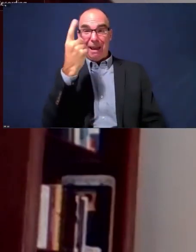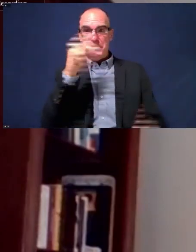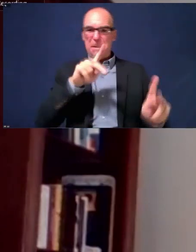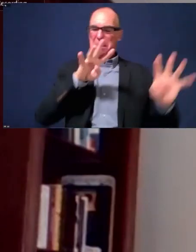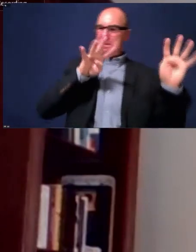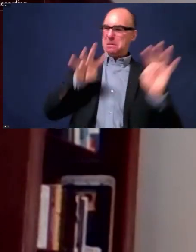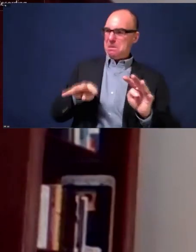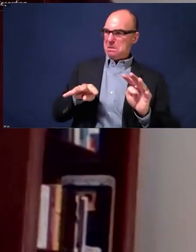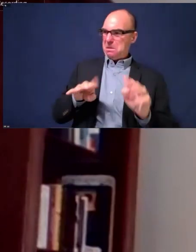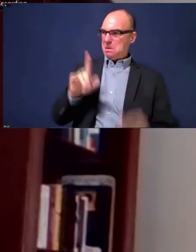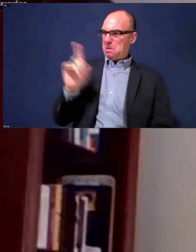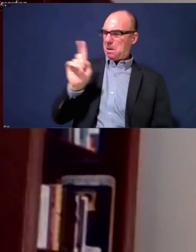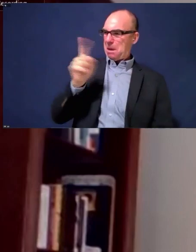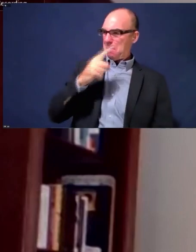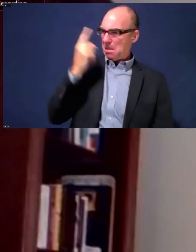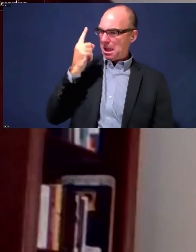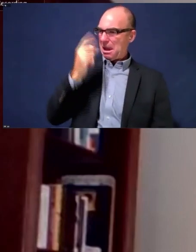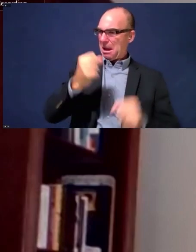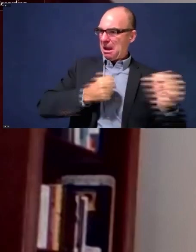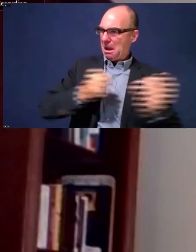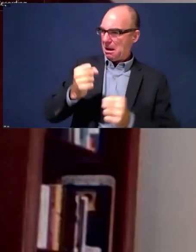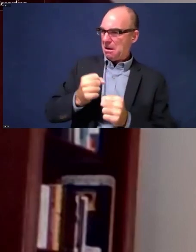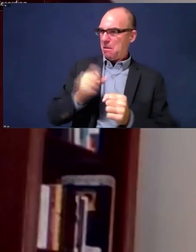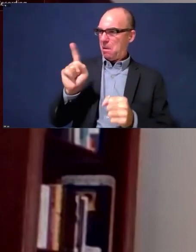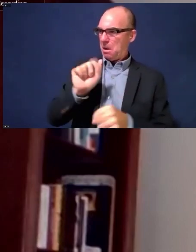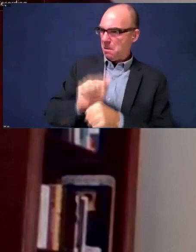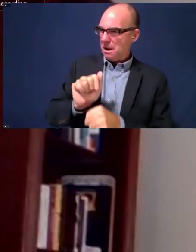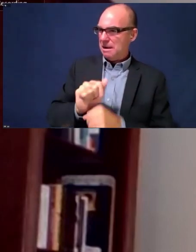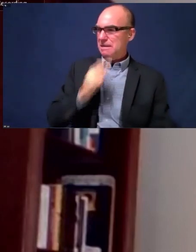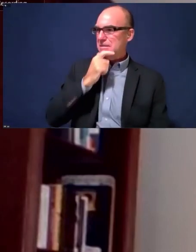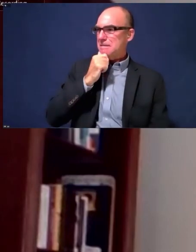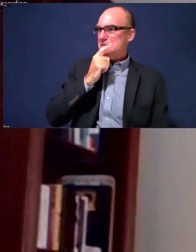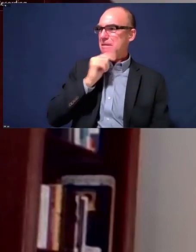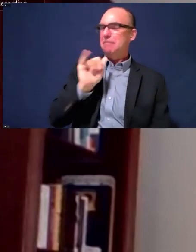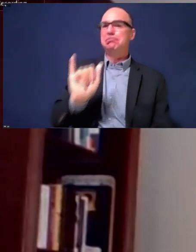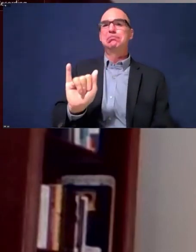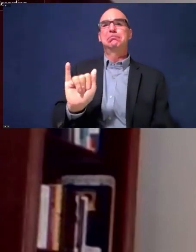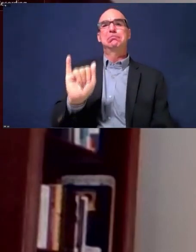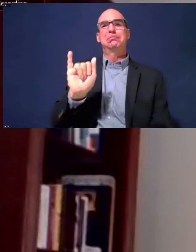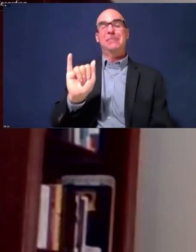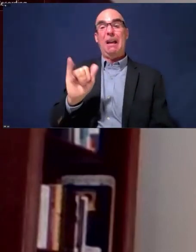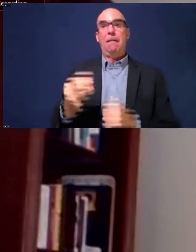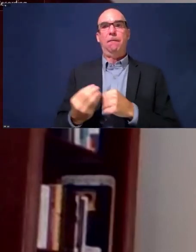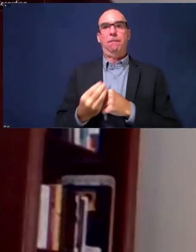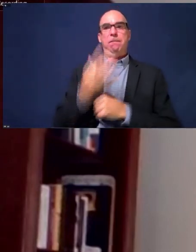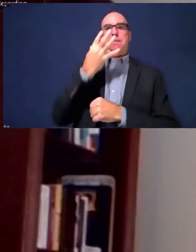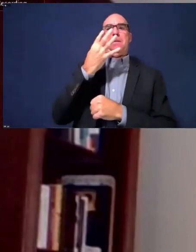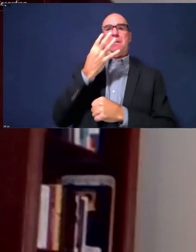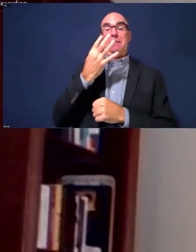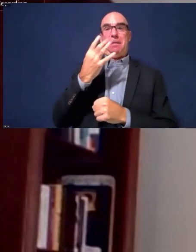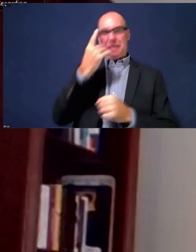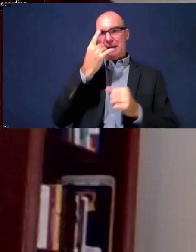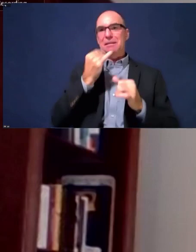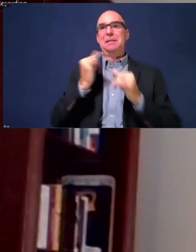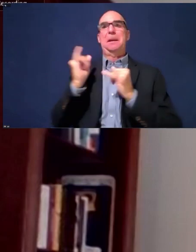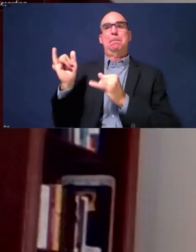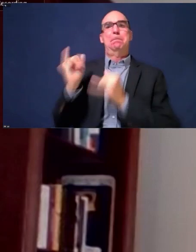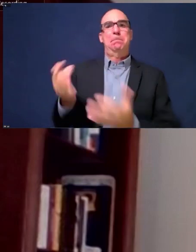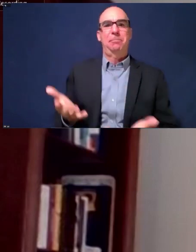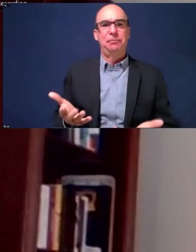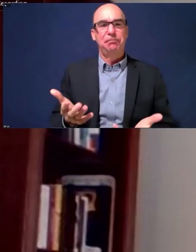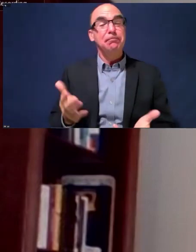Overt manifestations of racism and anti-Black racism in particular. Perhaps this is now not quite as common as it was in the